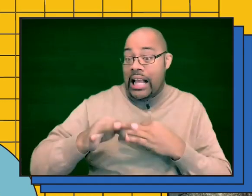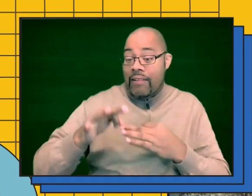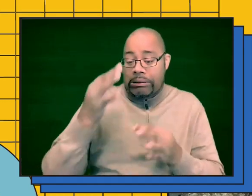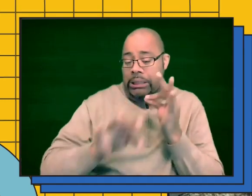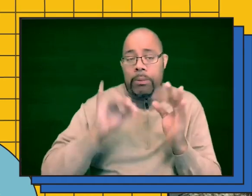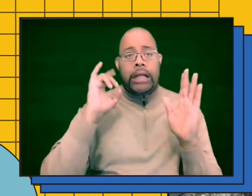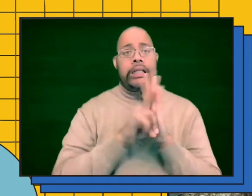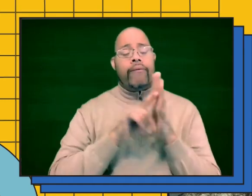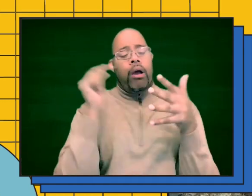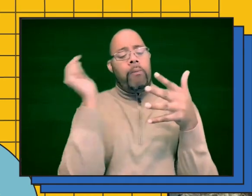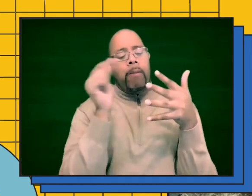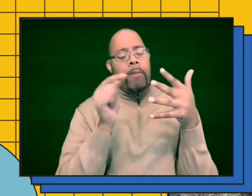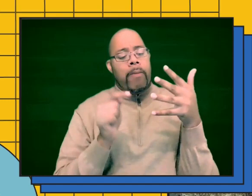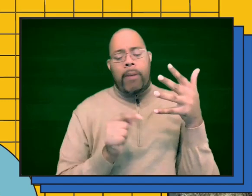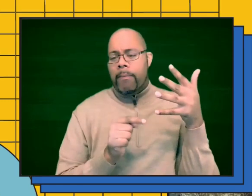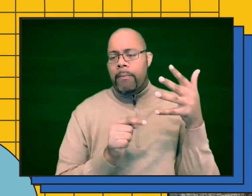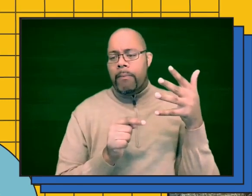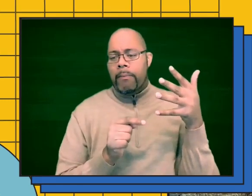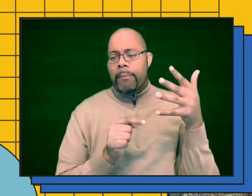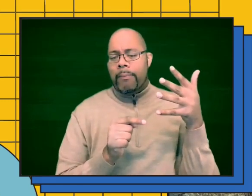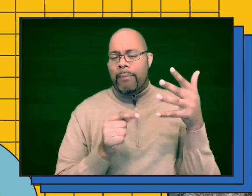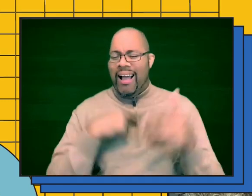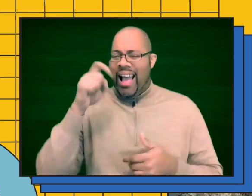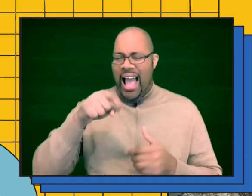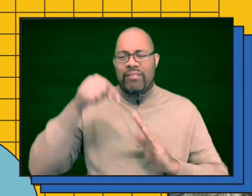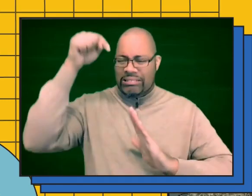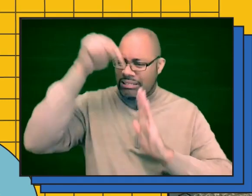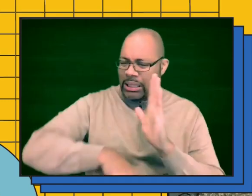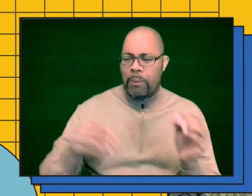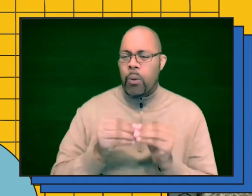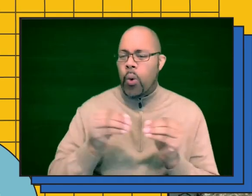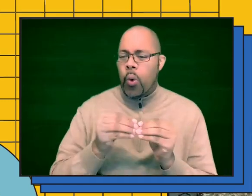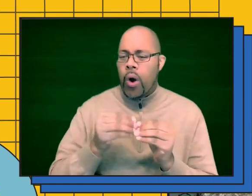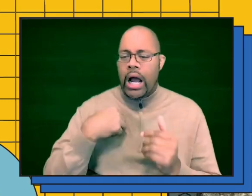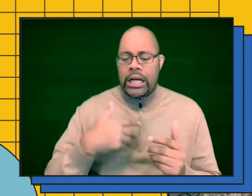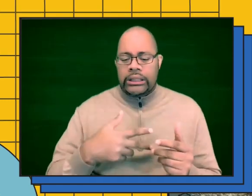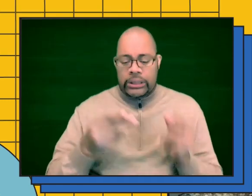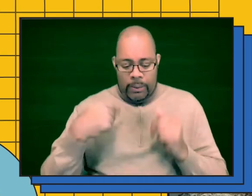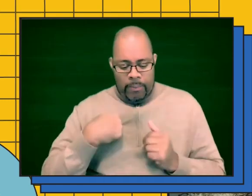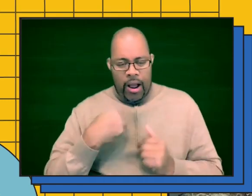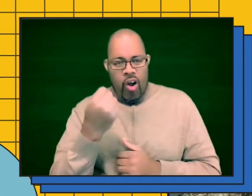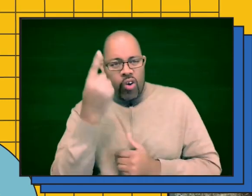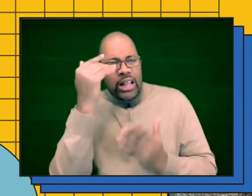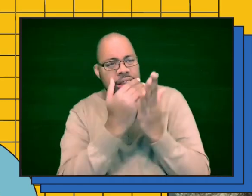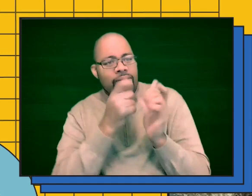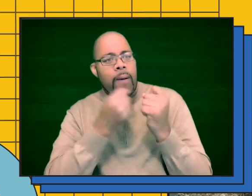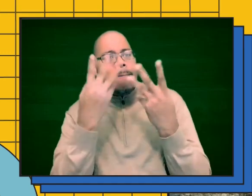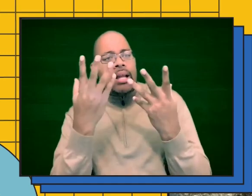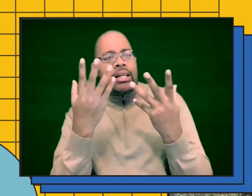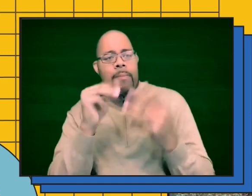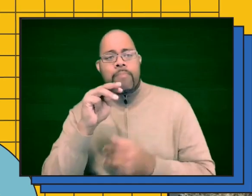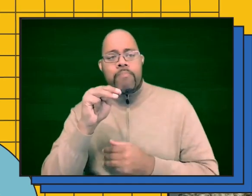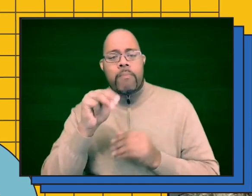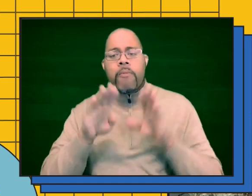Instead of simply identifying what was what, I had to go deeper. I took my cue from the